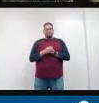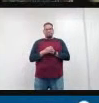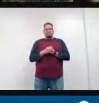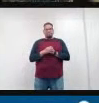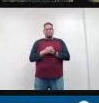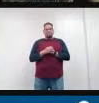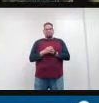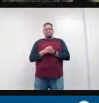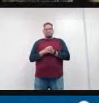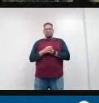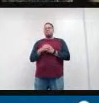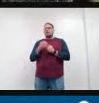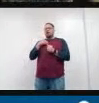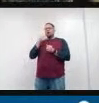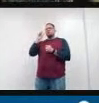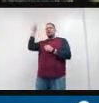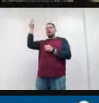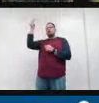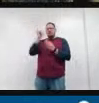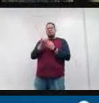I'll second, kind